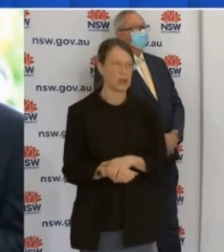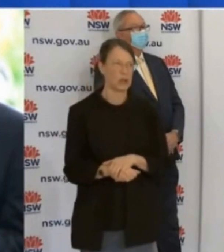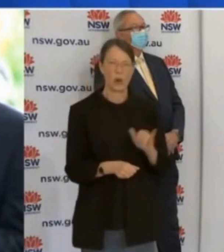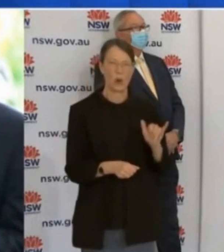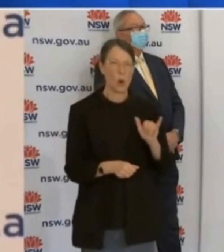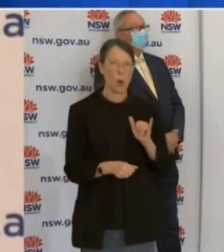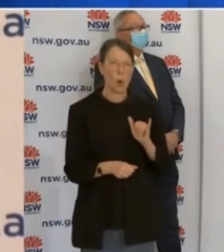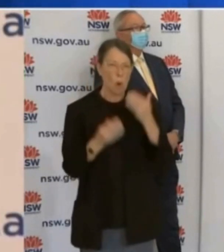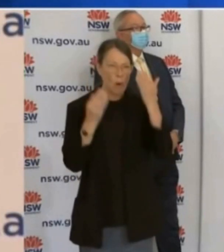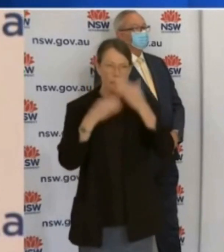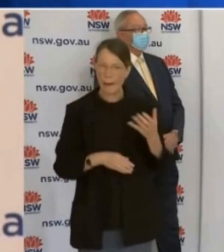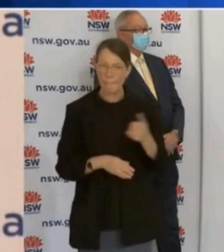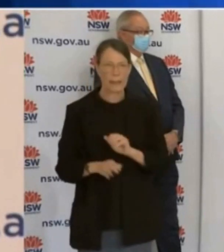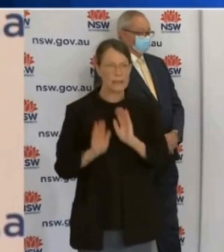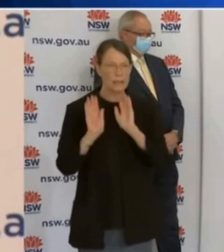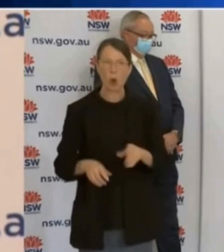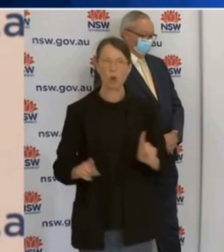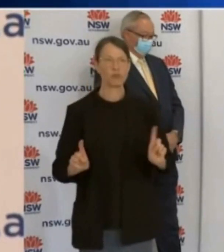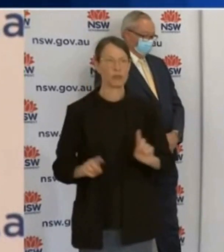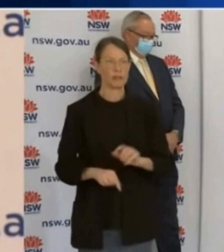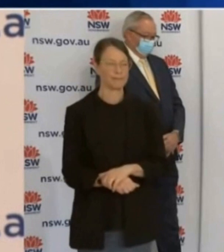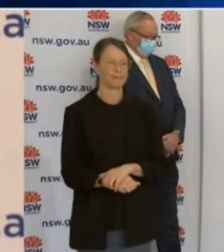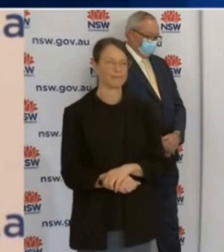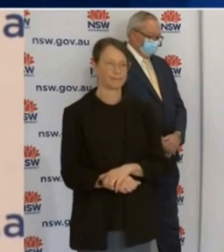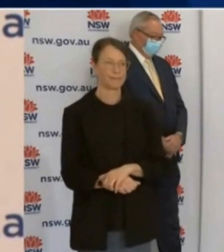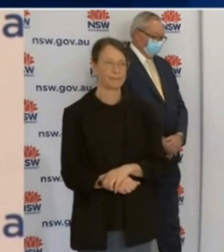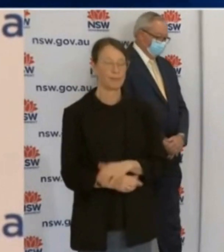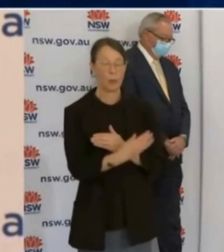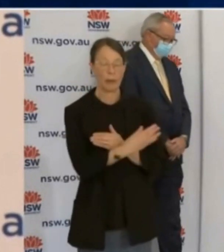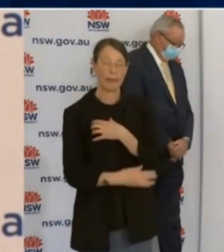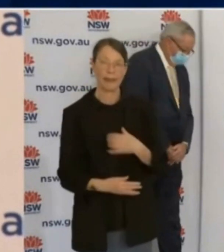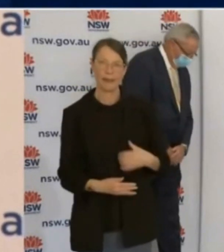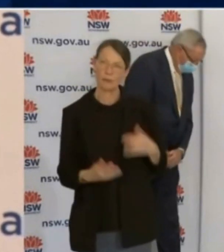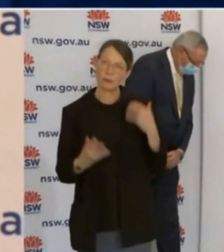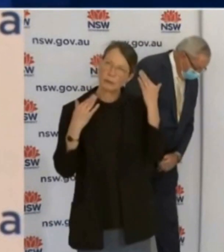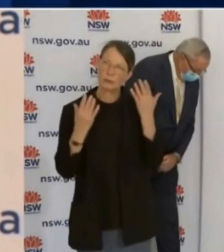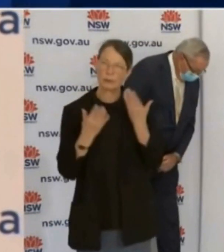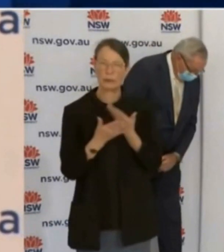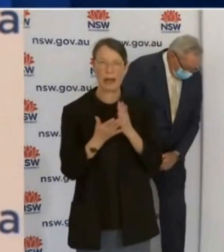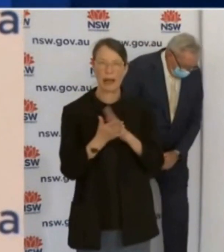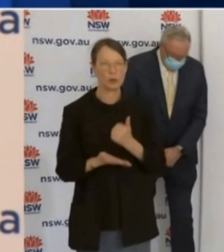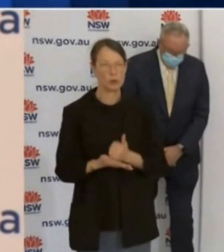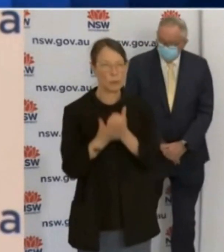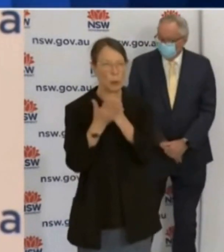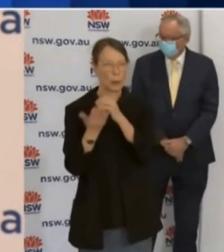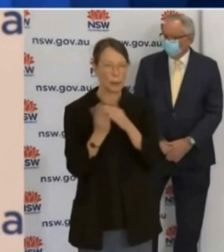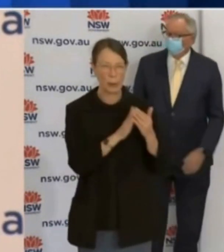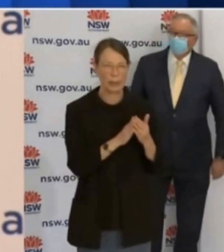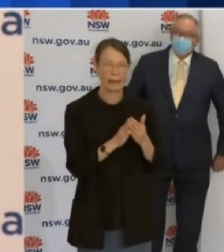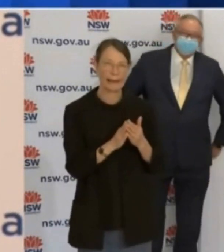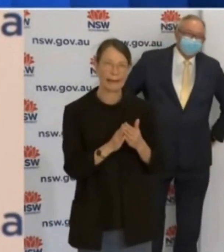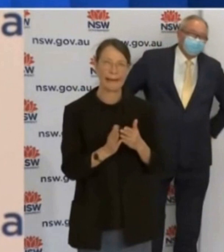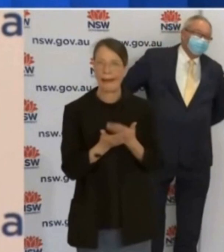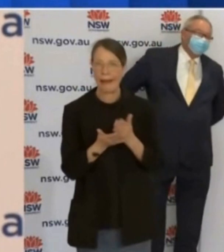steel? So government's always considering about how better to support the community comply. And so I think the Premier has announced additional